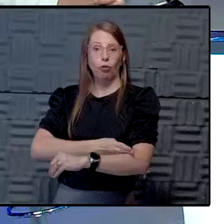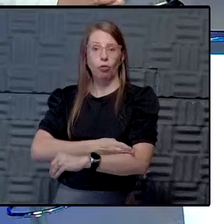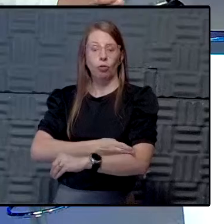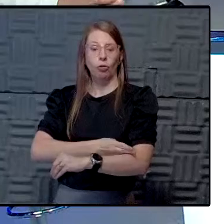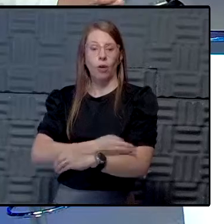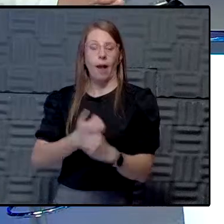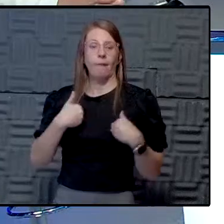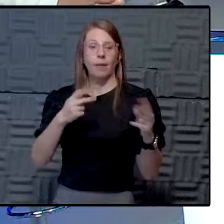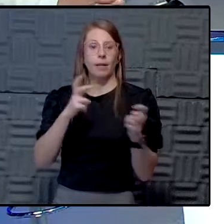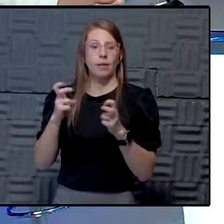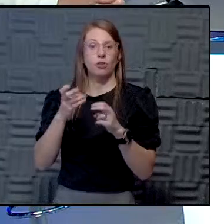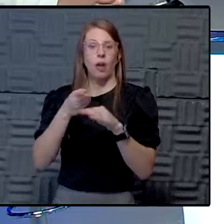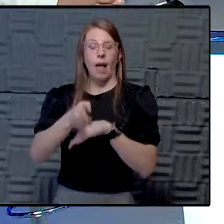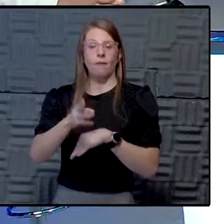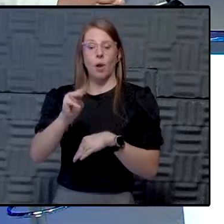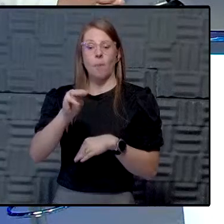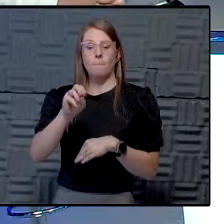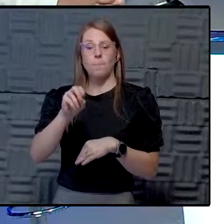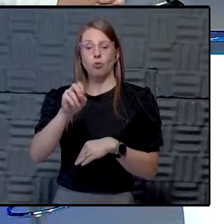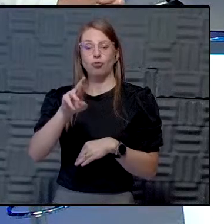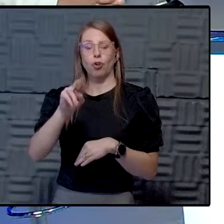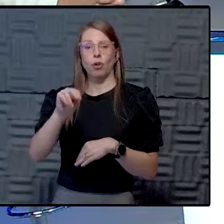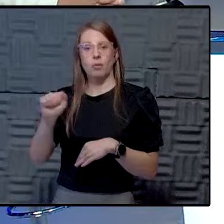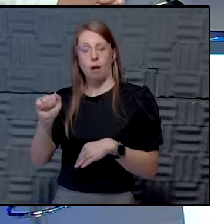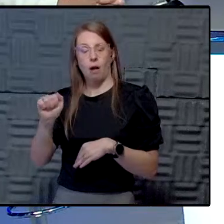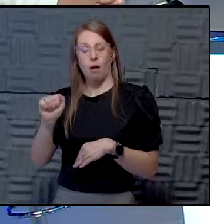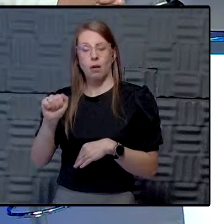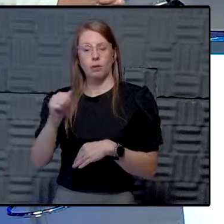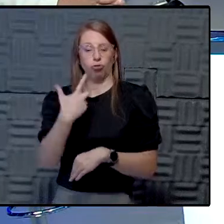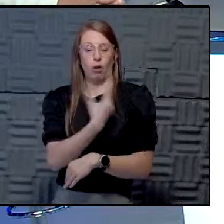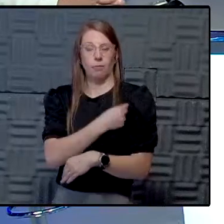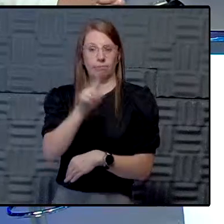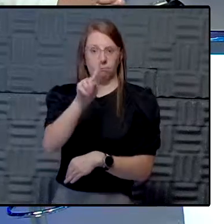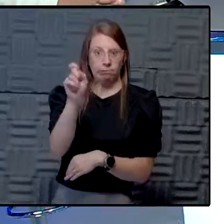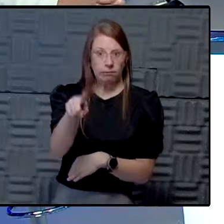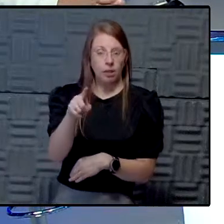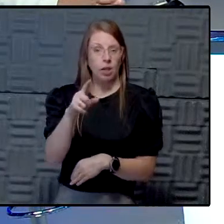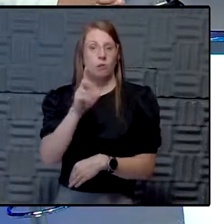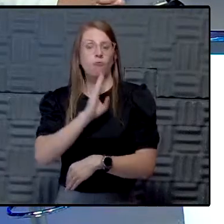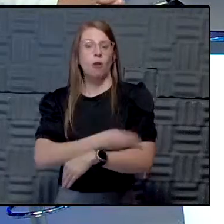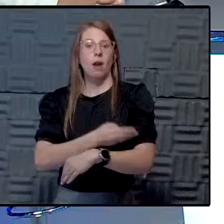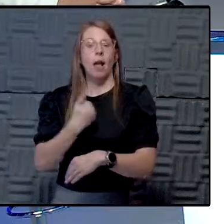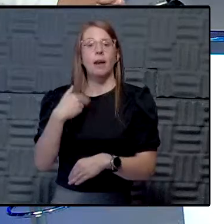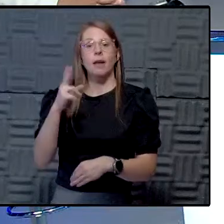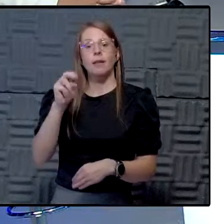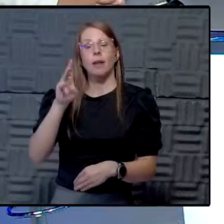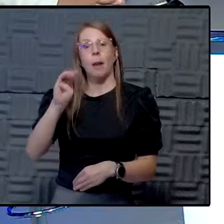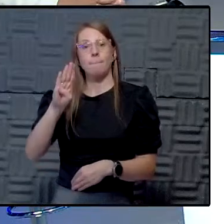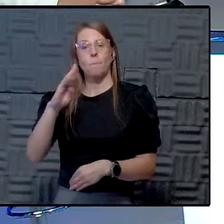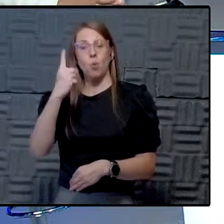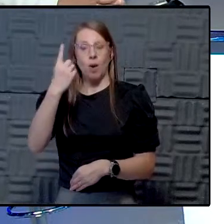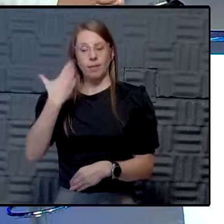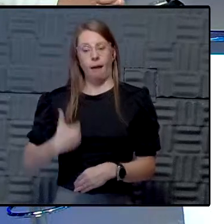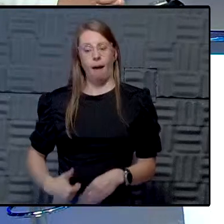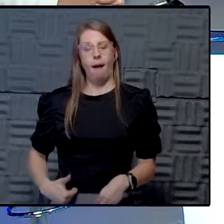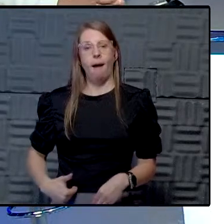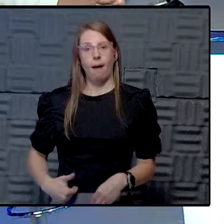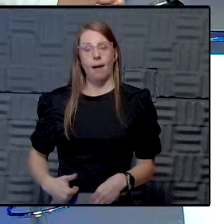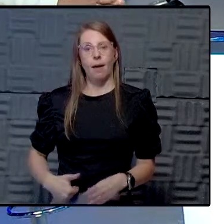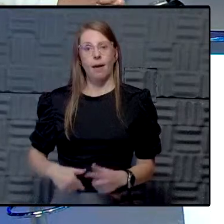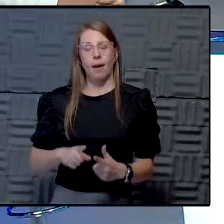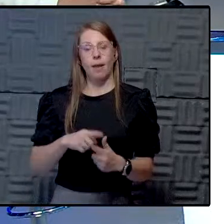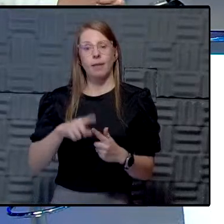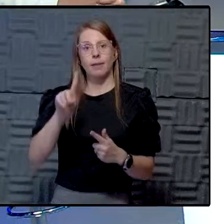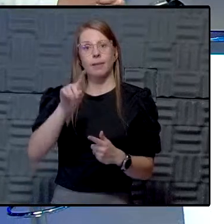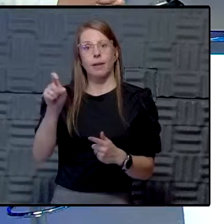is having issues after taking the Moderna shot, and she has this question. She said that the daughter had numbness on one side and that has